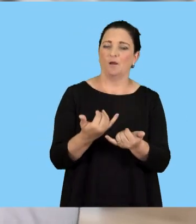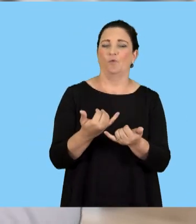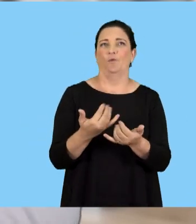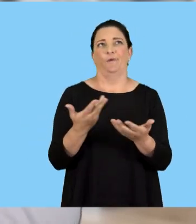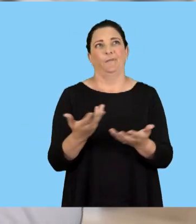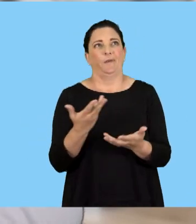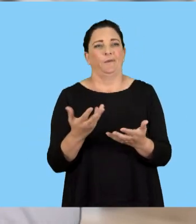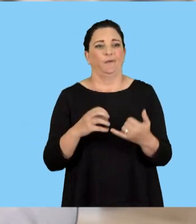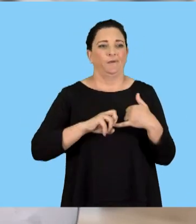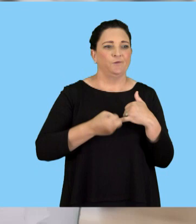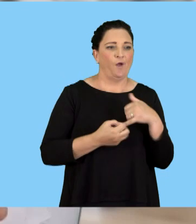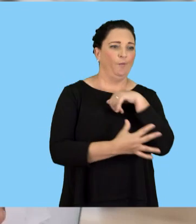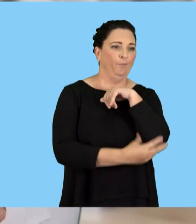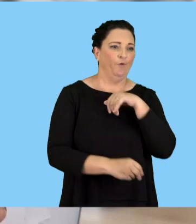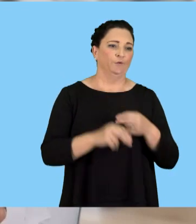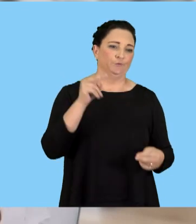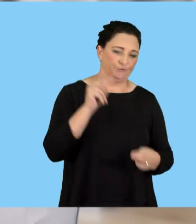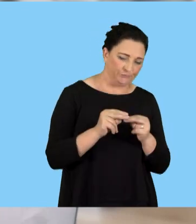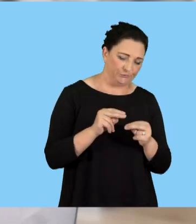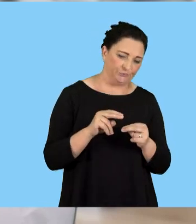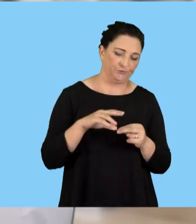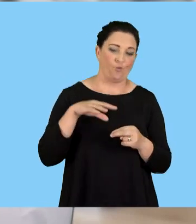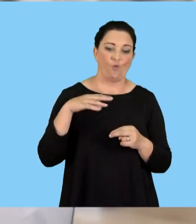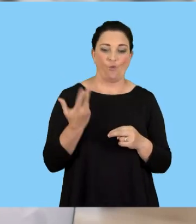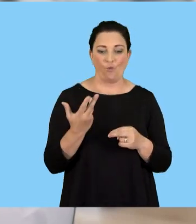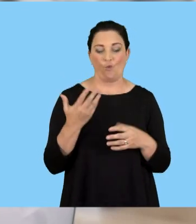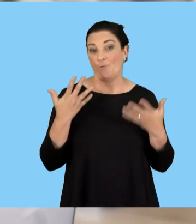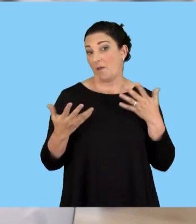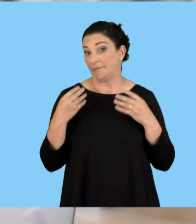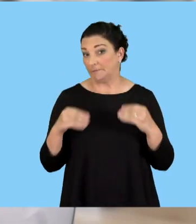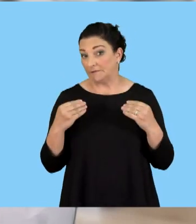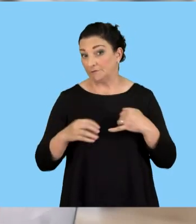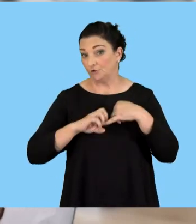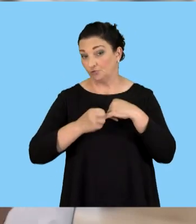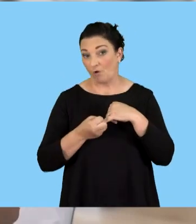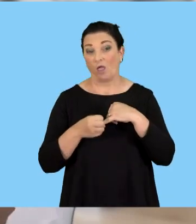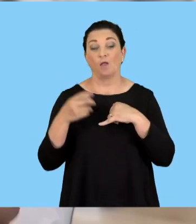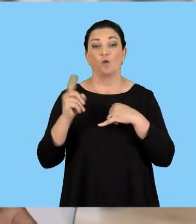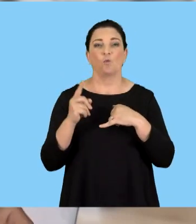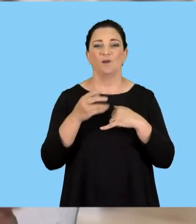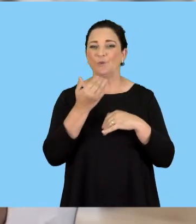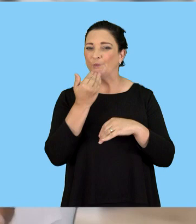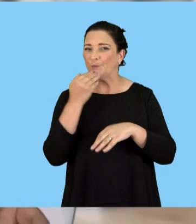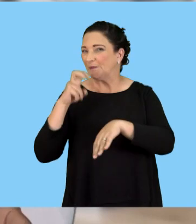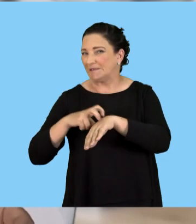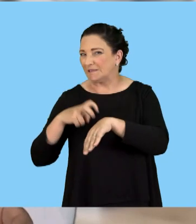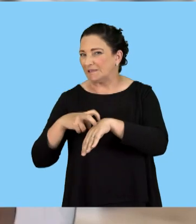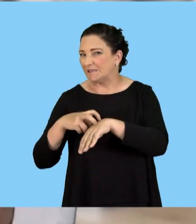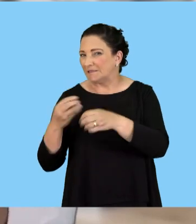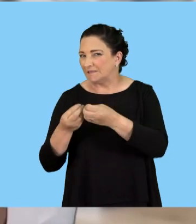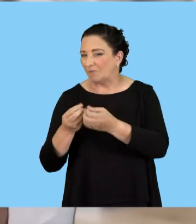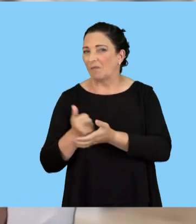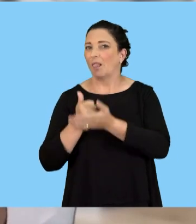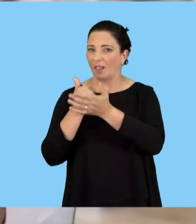maybe trying to reduce poverty in the community, maybe organizations that try to help those in need, which is poverty as